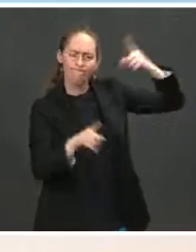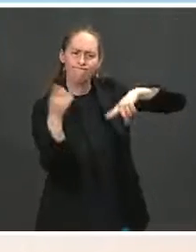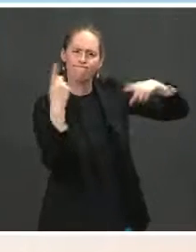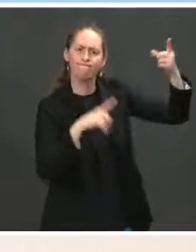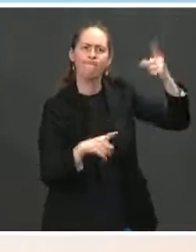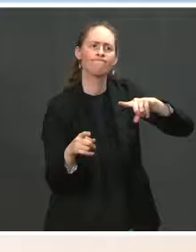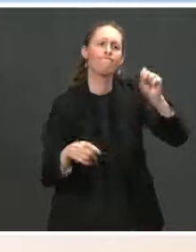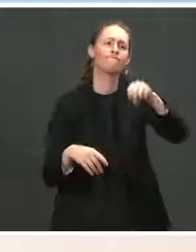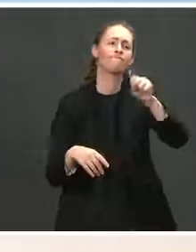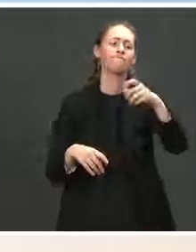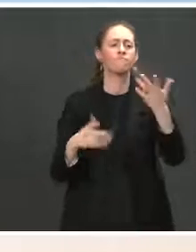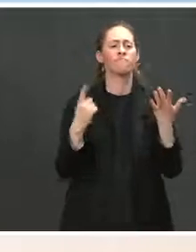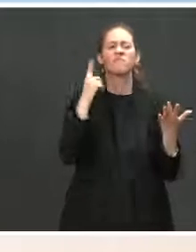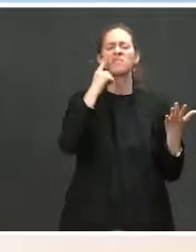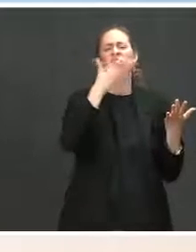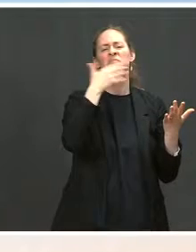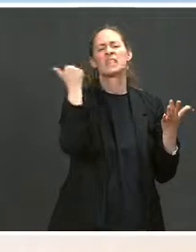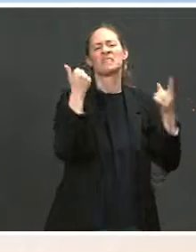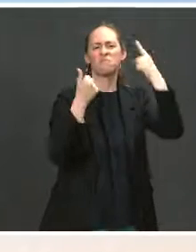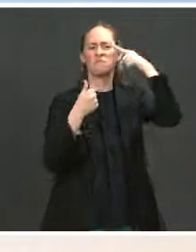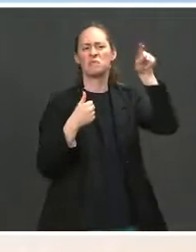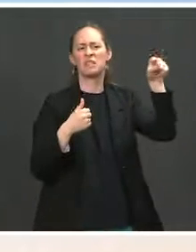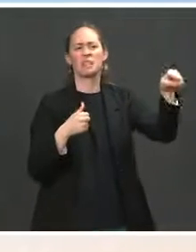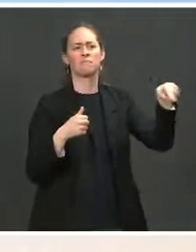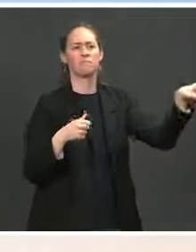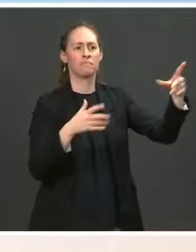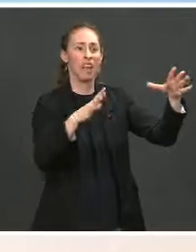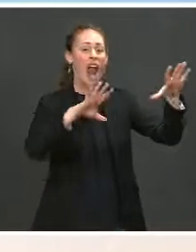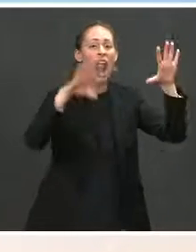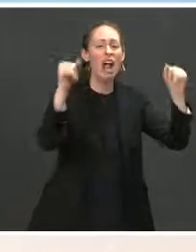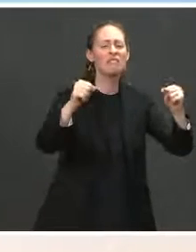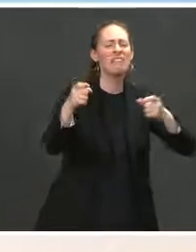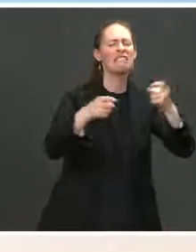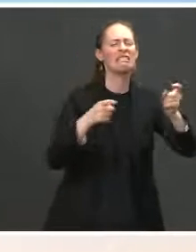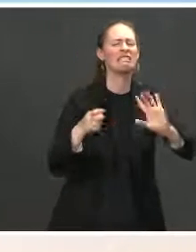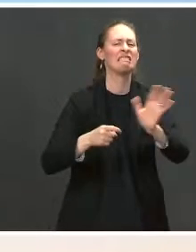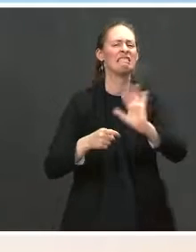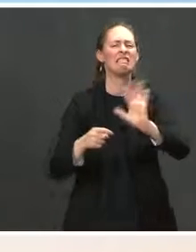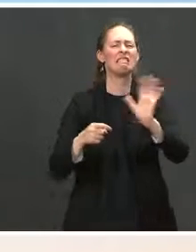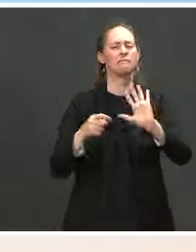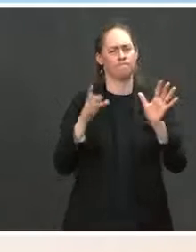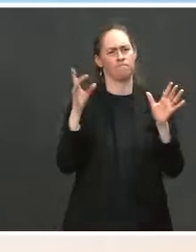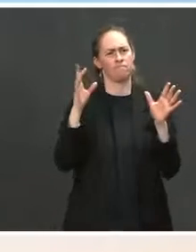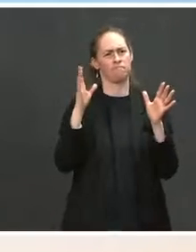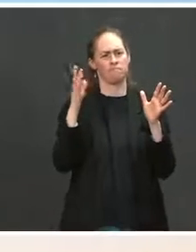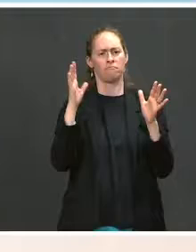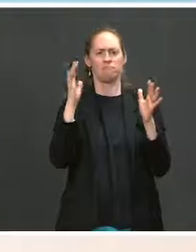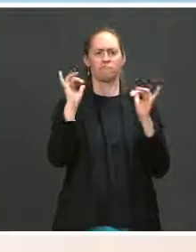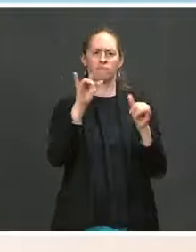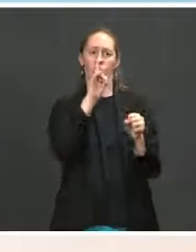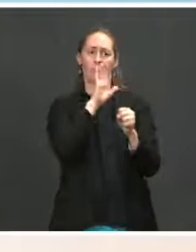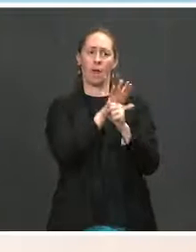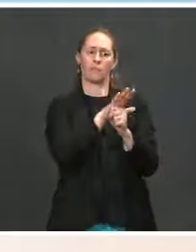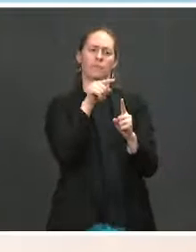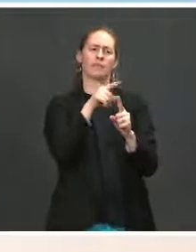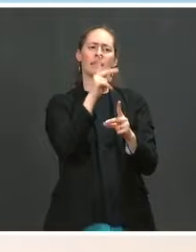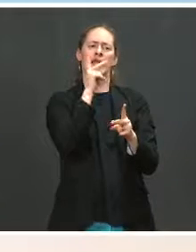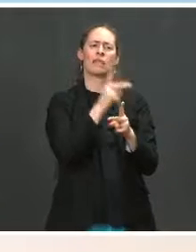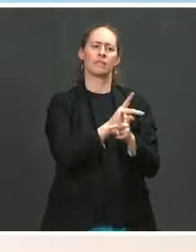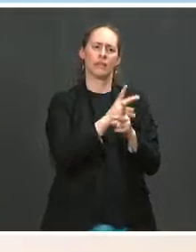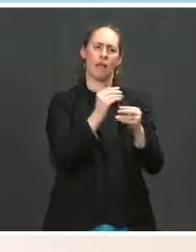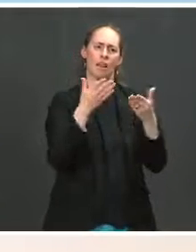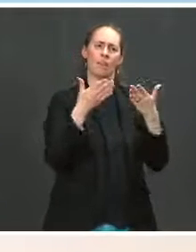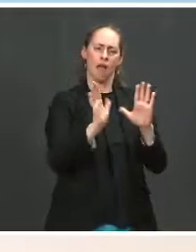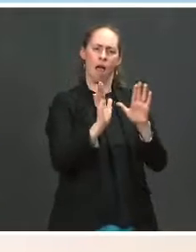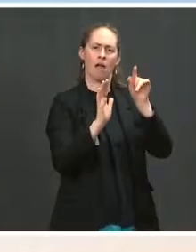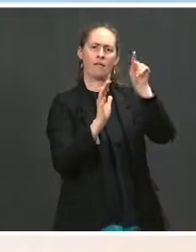pariah state, that they should hold to their commitments of preventing al-Qaeda, of not allowing al-Qaeda, I should say, to gain a stronghold